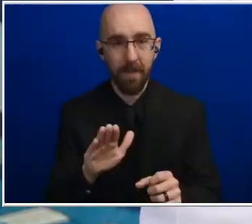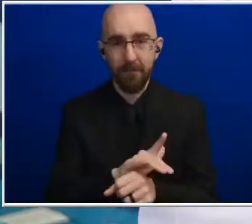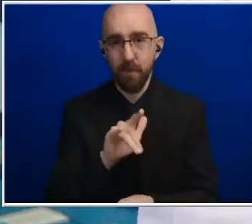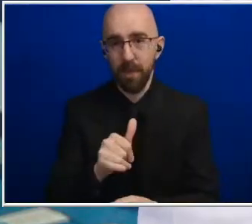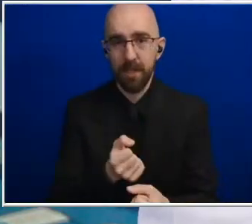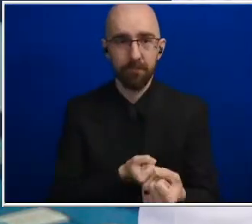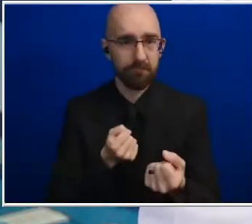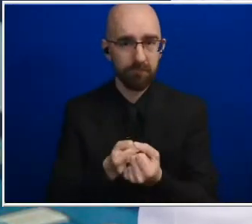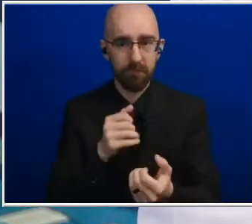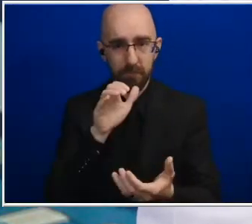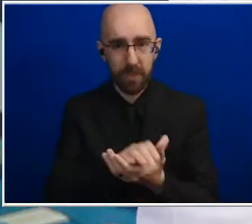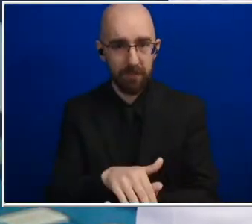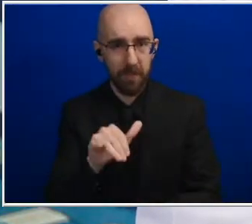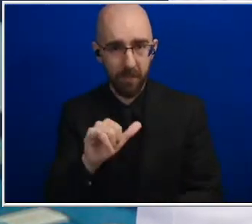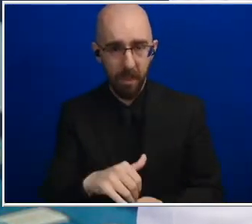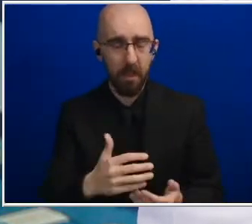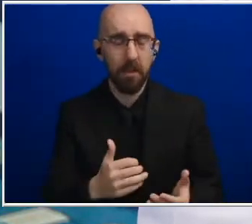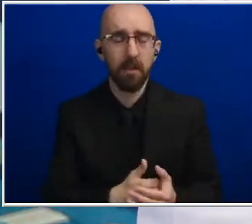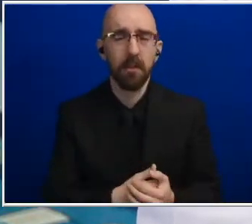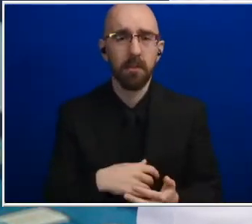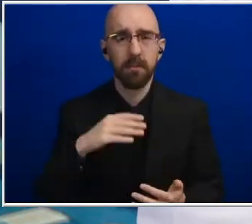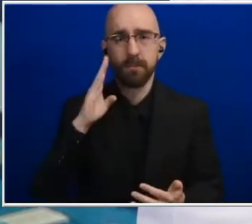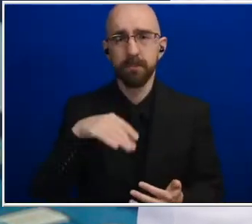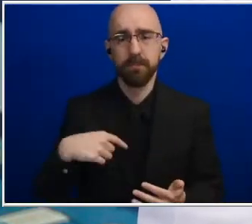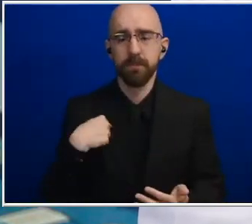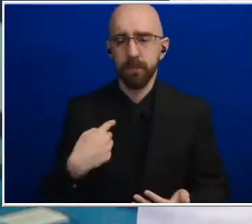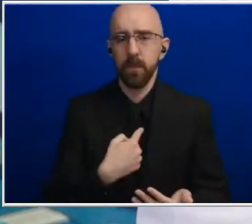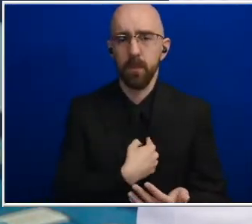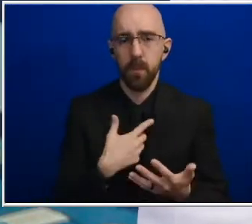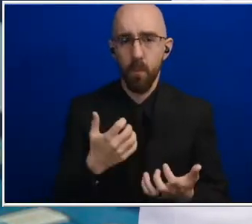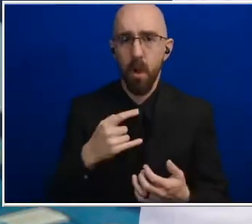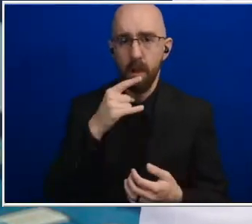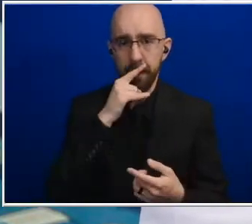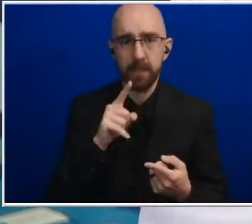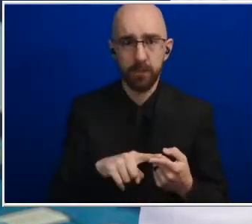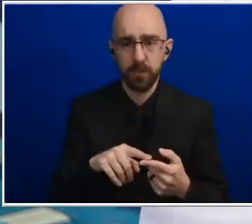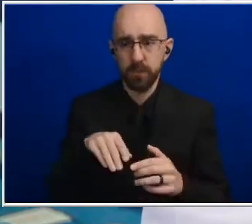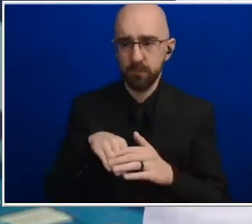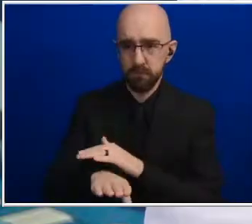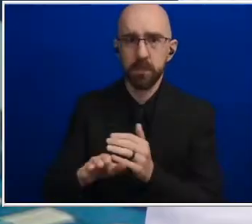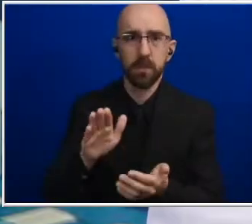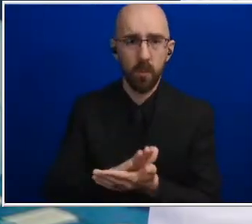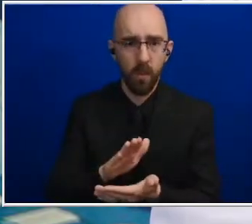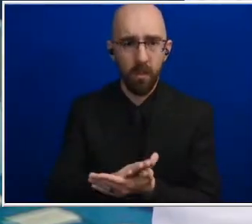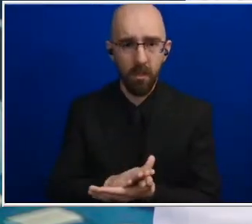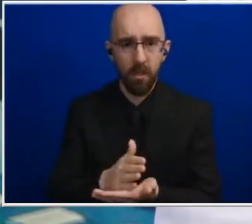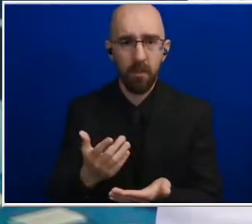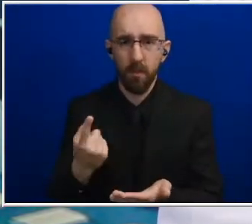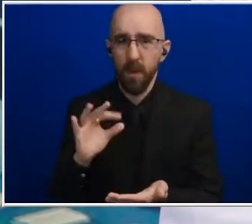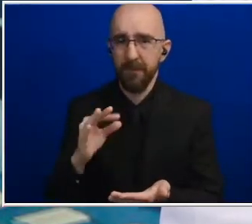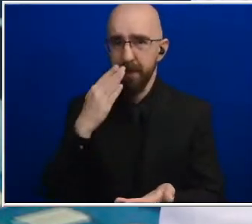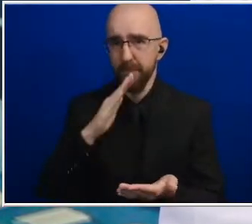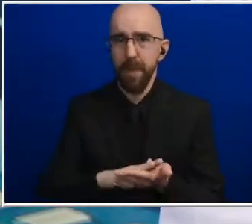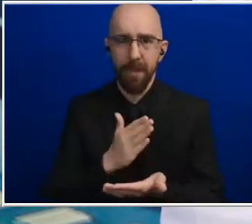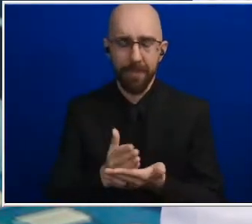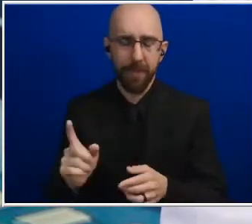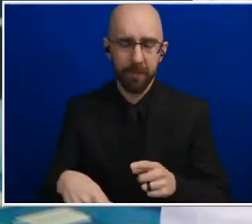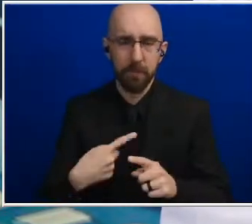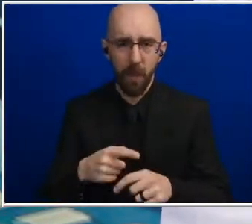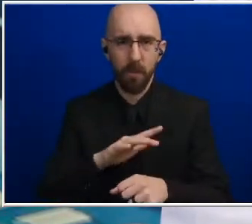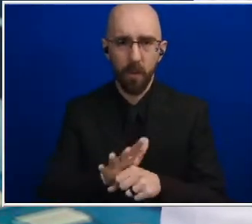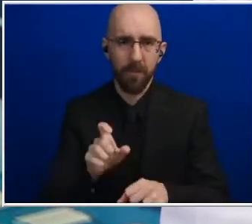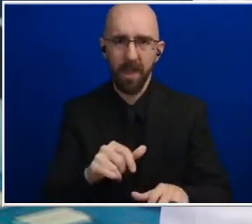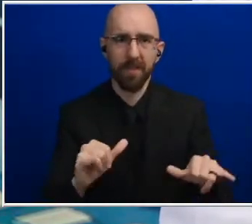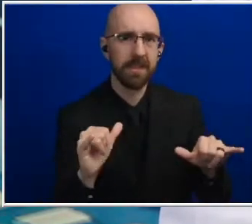And we want our kids to be in school, and that was one of the bad things about COVID is having to stay home. Well, if you